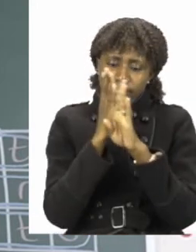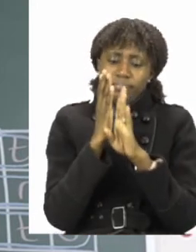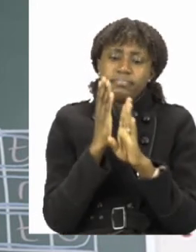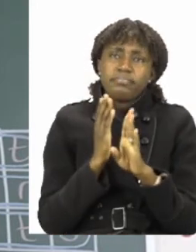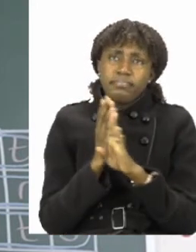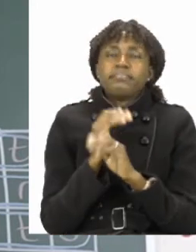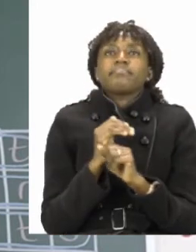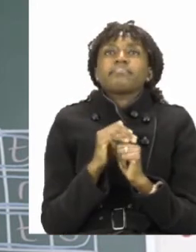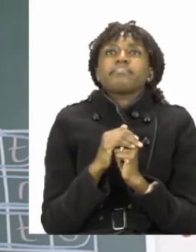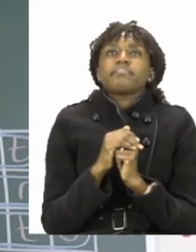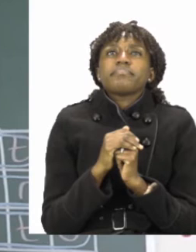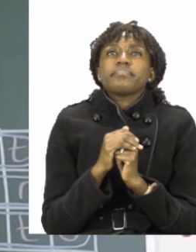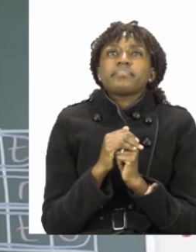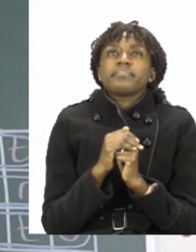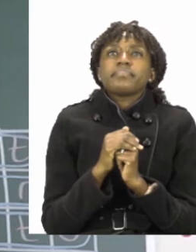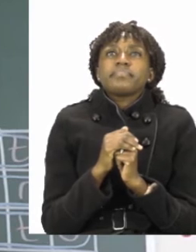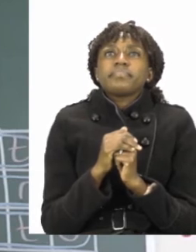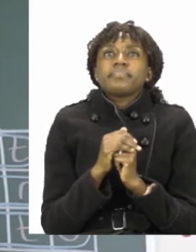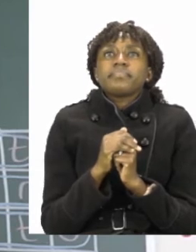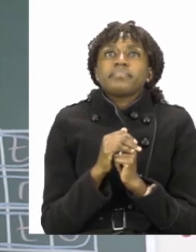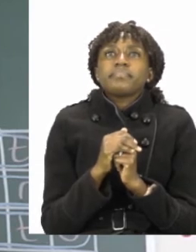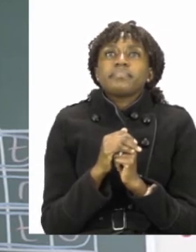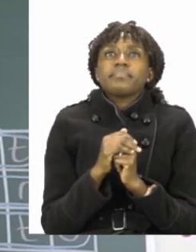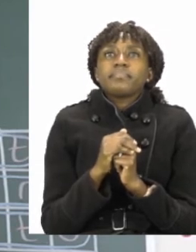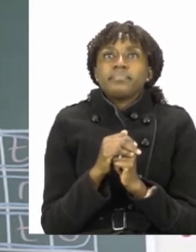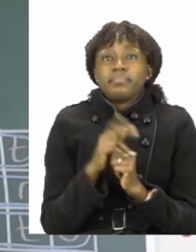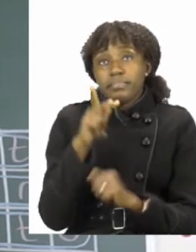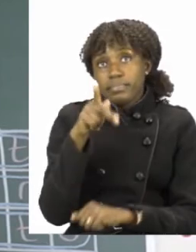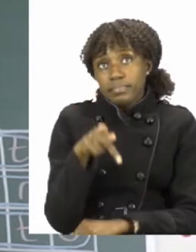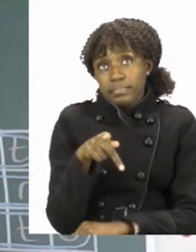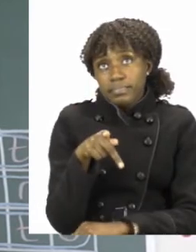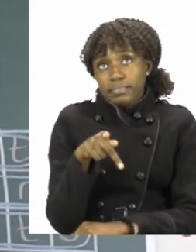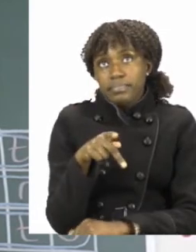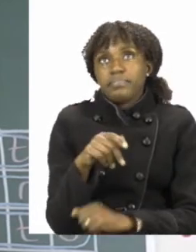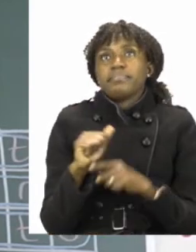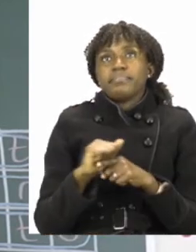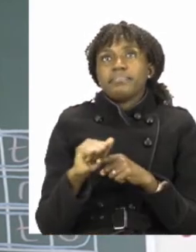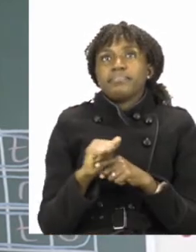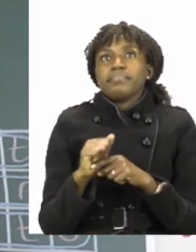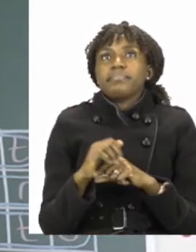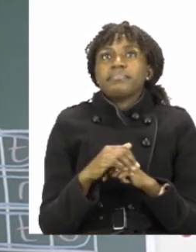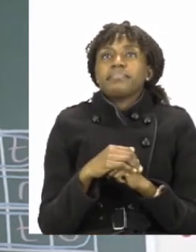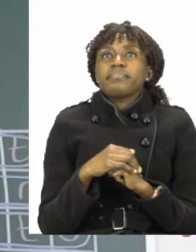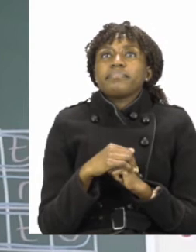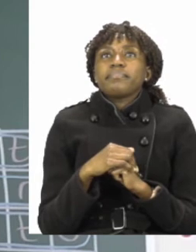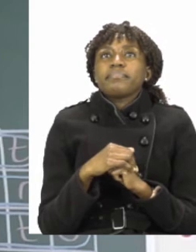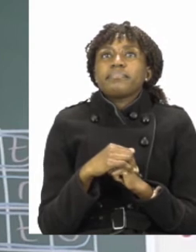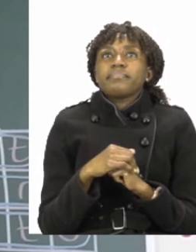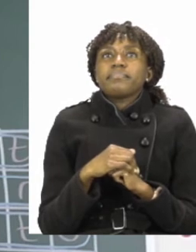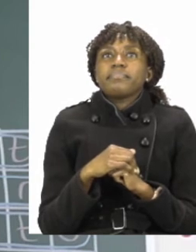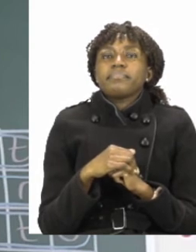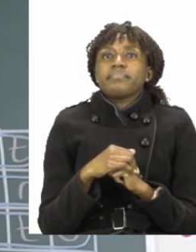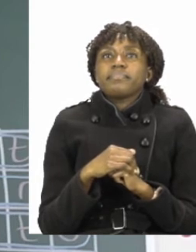leg is seen. The last one starts by going down and it crosses the bottom